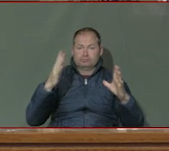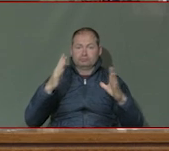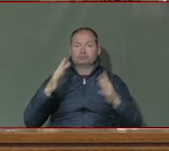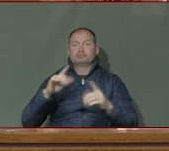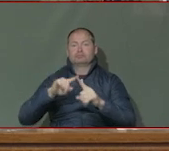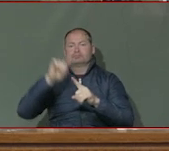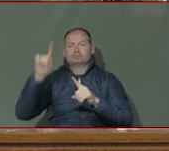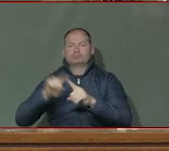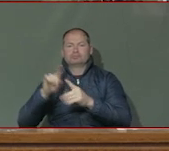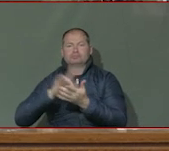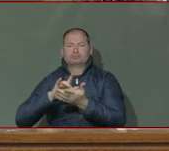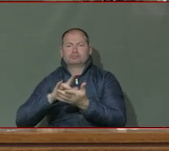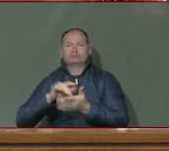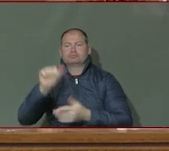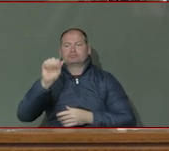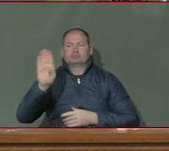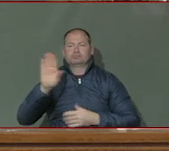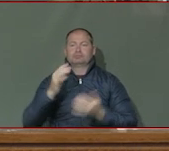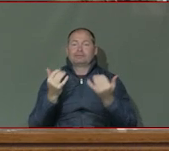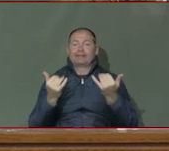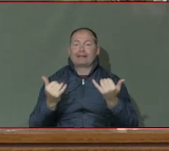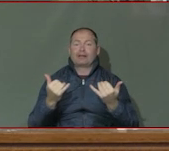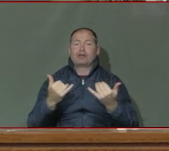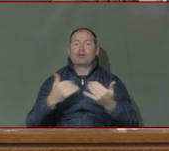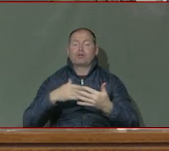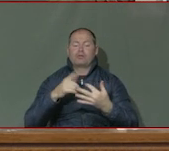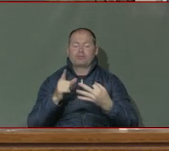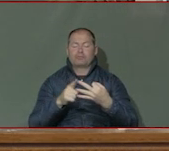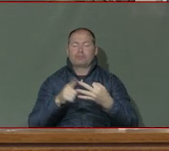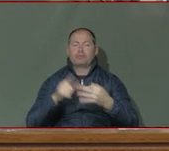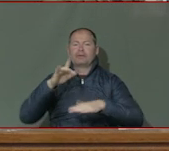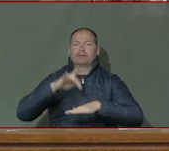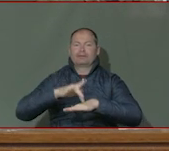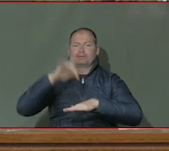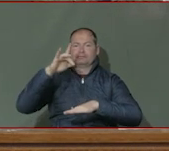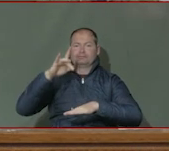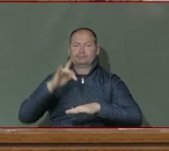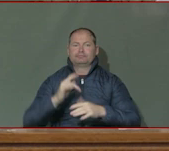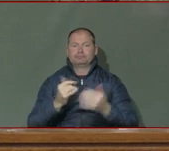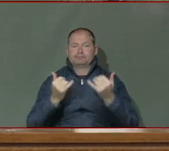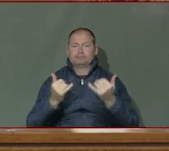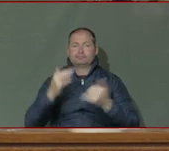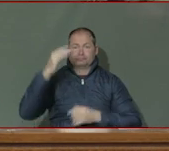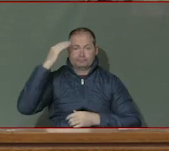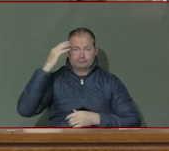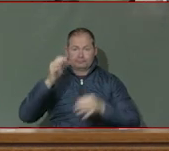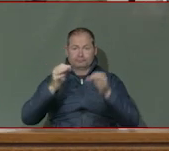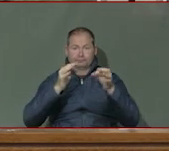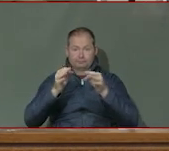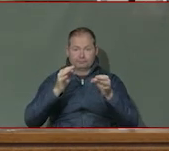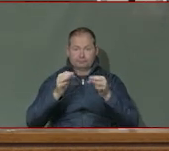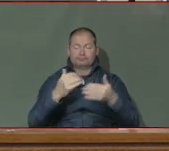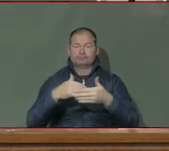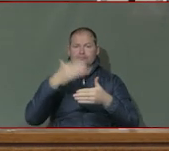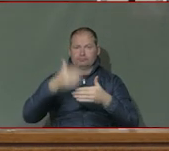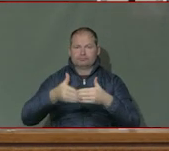next one is the tangent to the circle. We're just going to do the theory of that, and then we're going to do past paper questions.